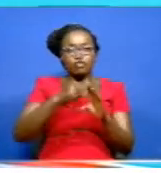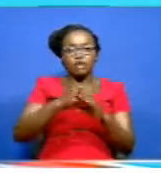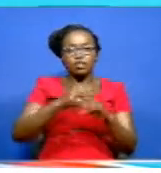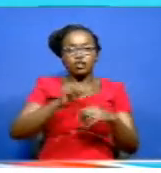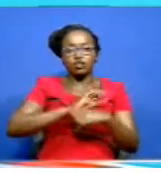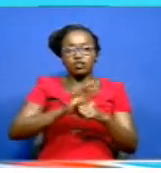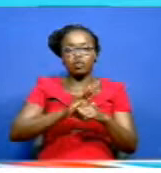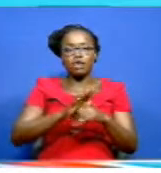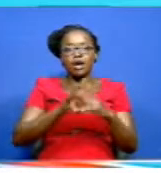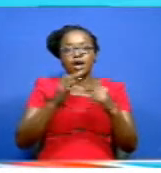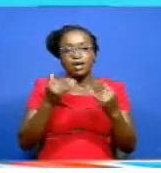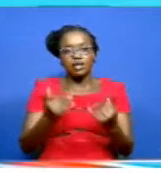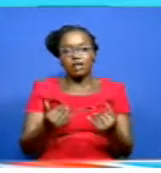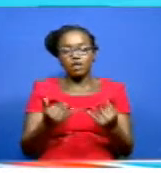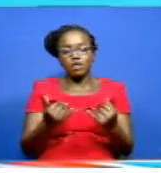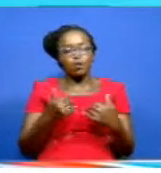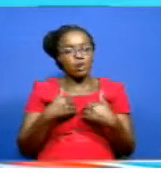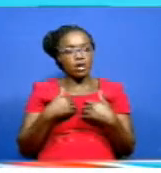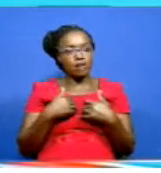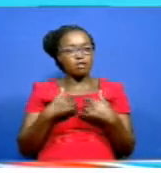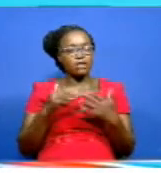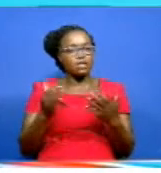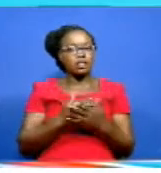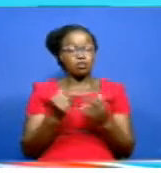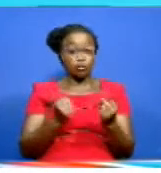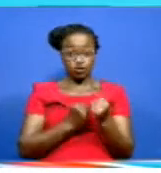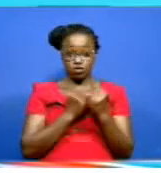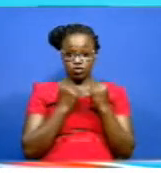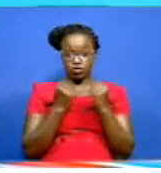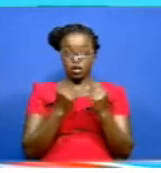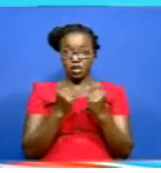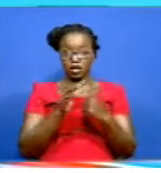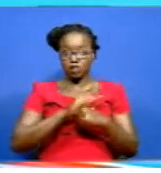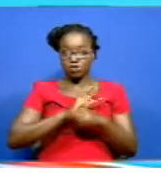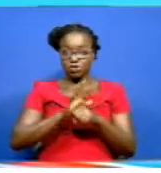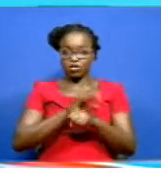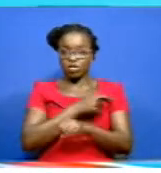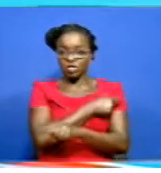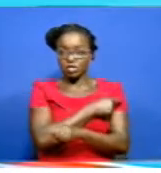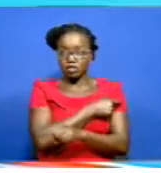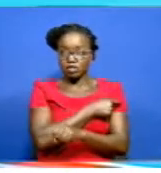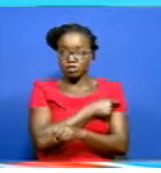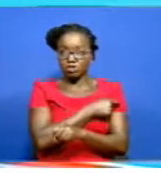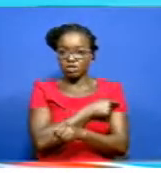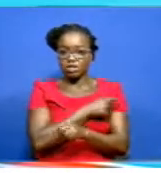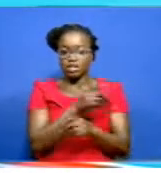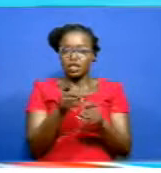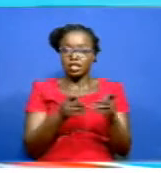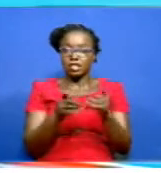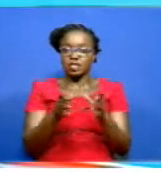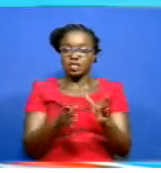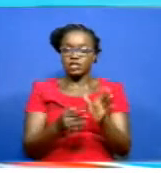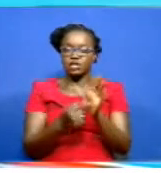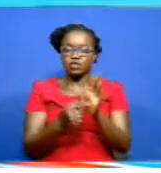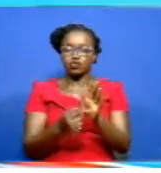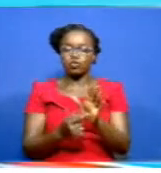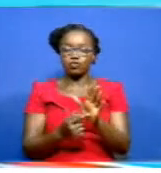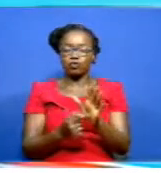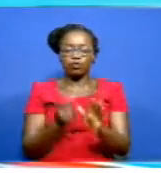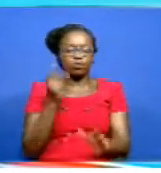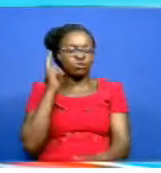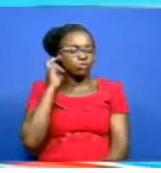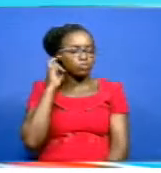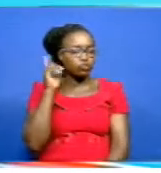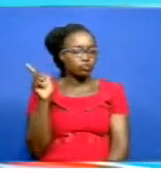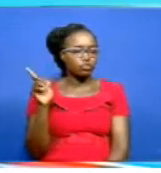now we are having something stronger in the COVID-19 jab. If my director can cue that in, we can listen to